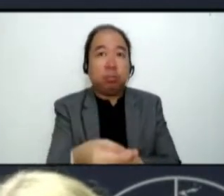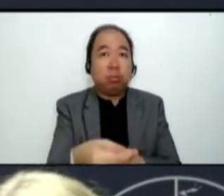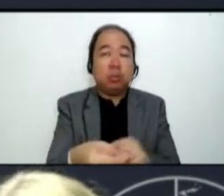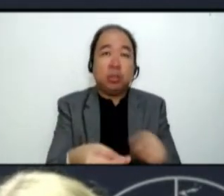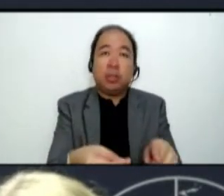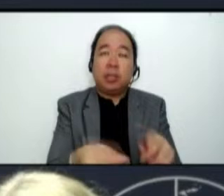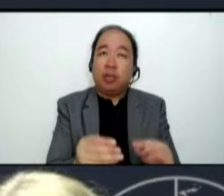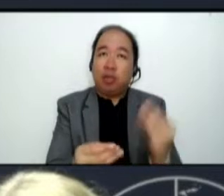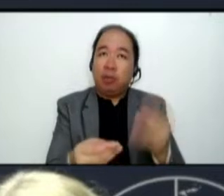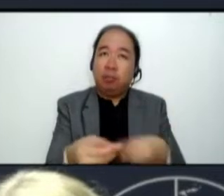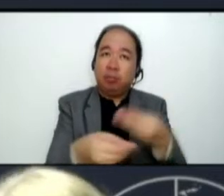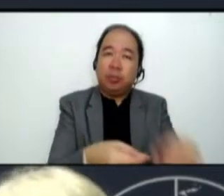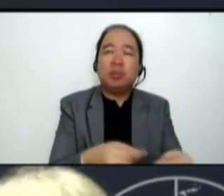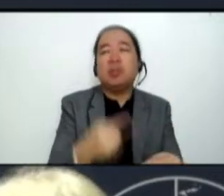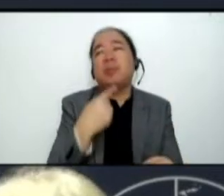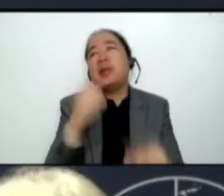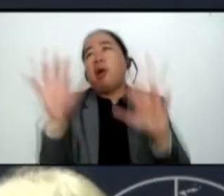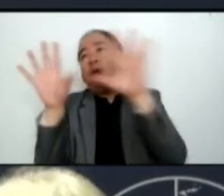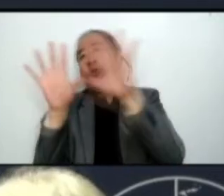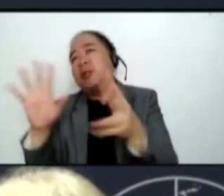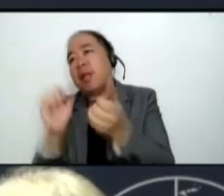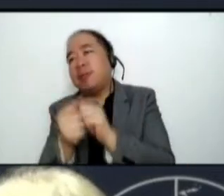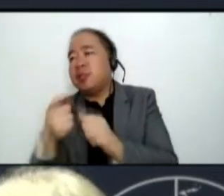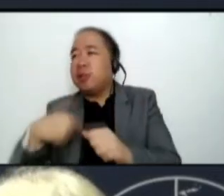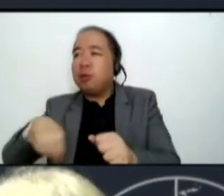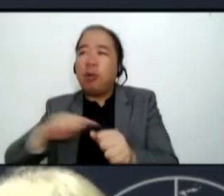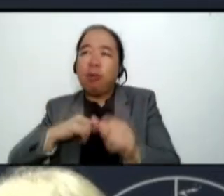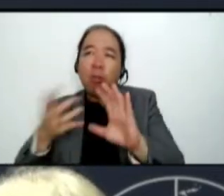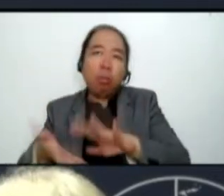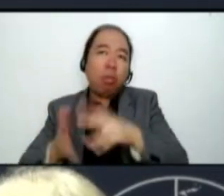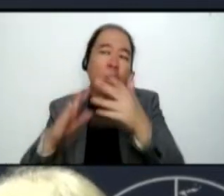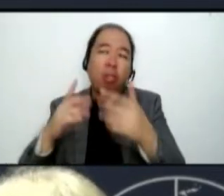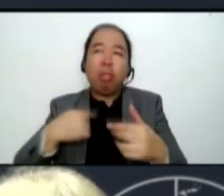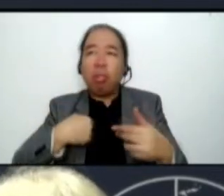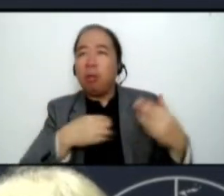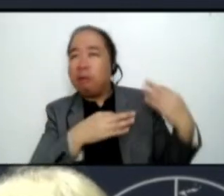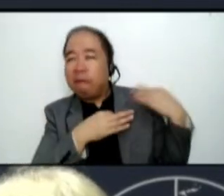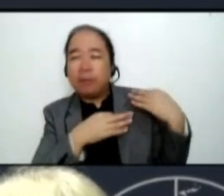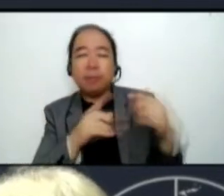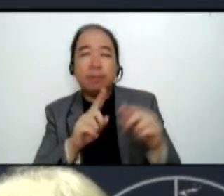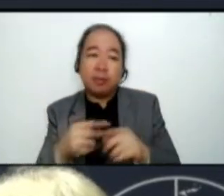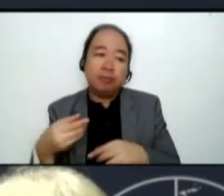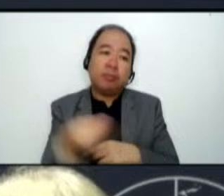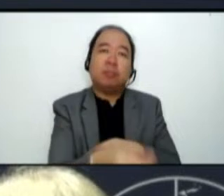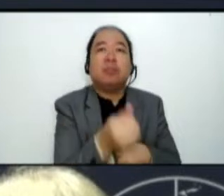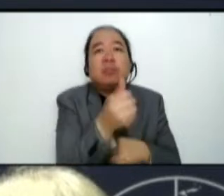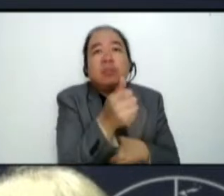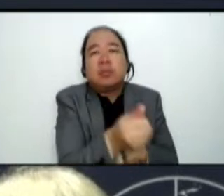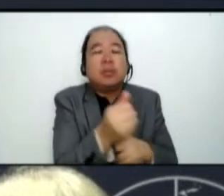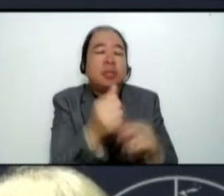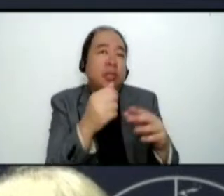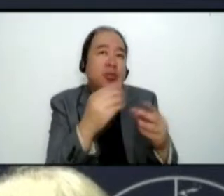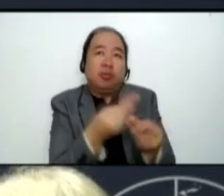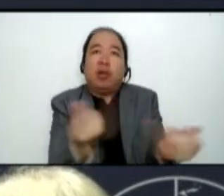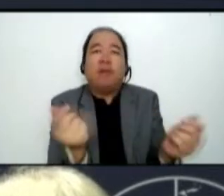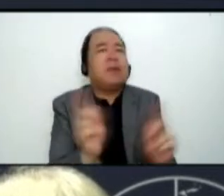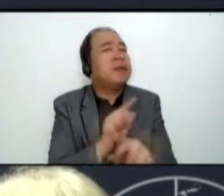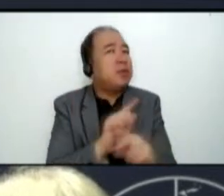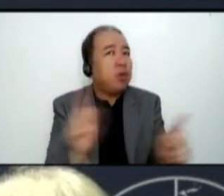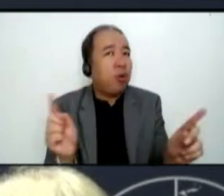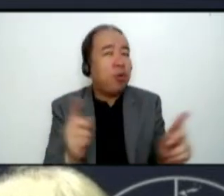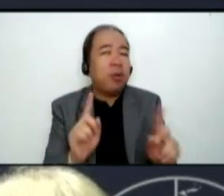Here, fix the climate change mess that we created. No. How do all these generations work together actually to transform the